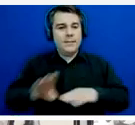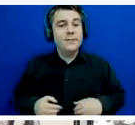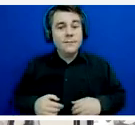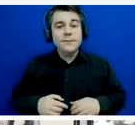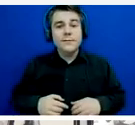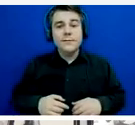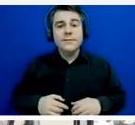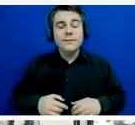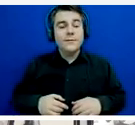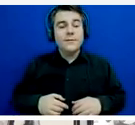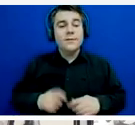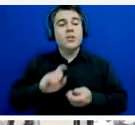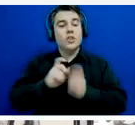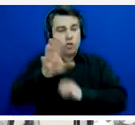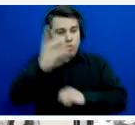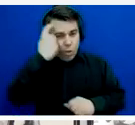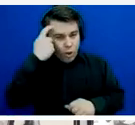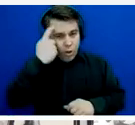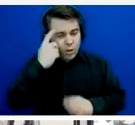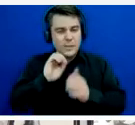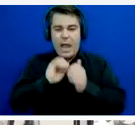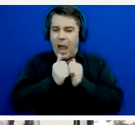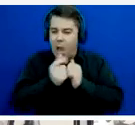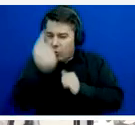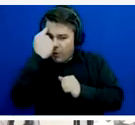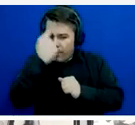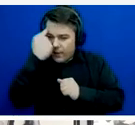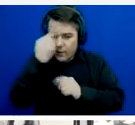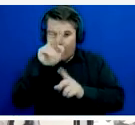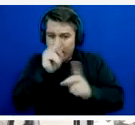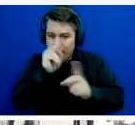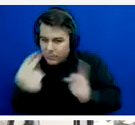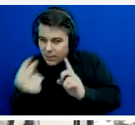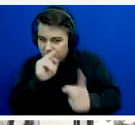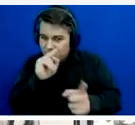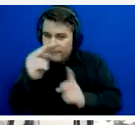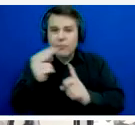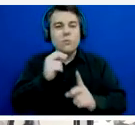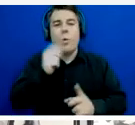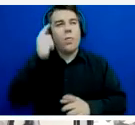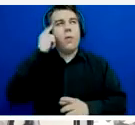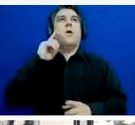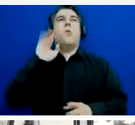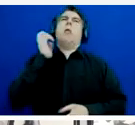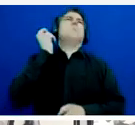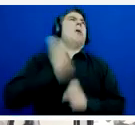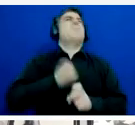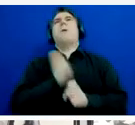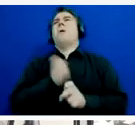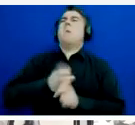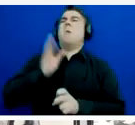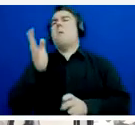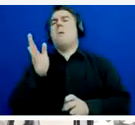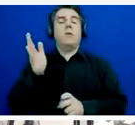to change your thoughts, change how you're thinking about it, your perspective. Quit thinking it's going to be so hard and just